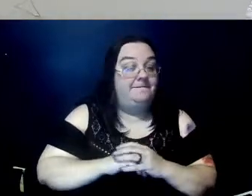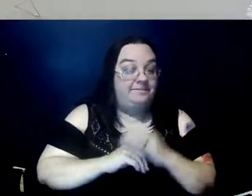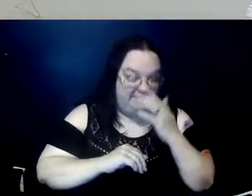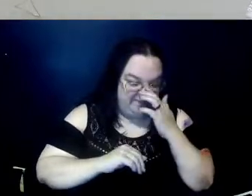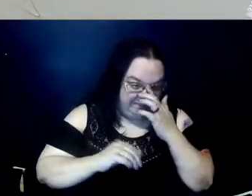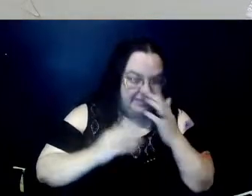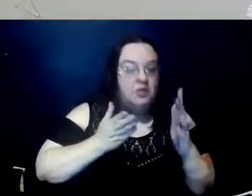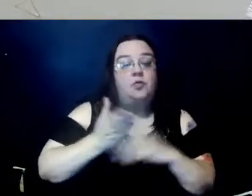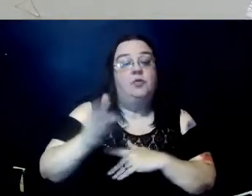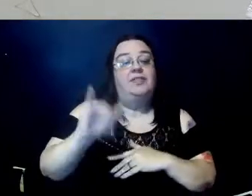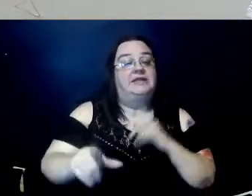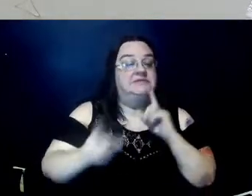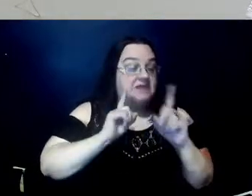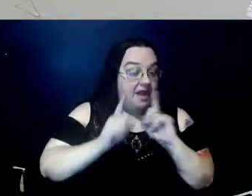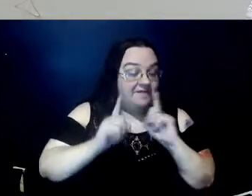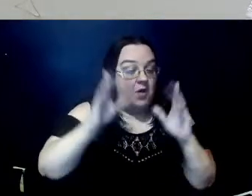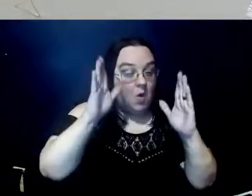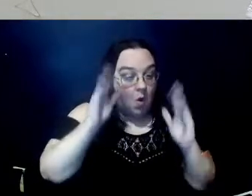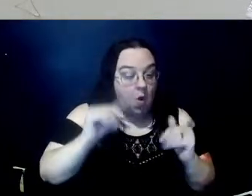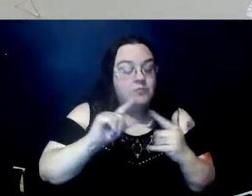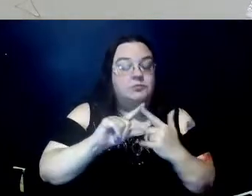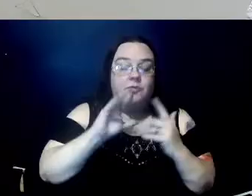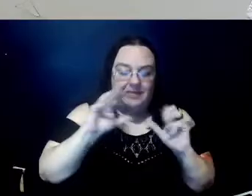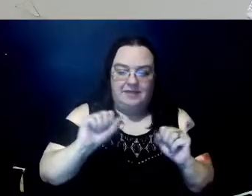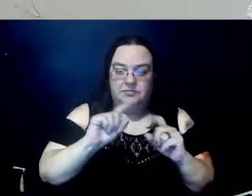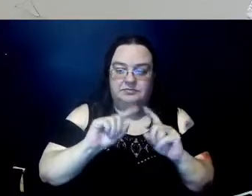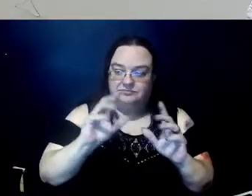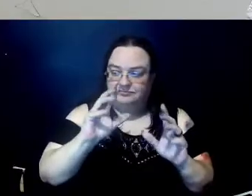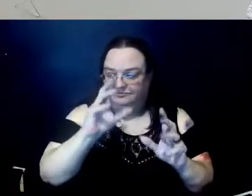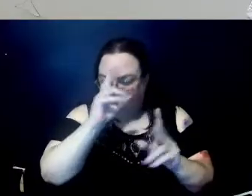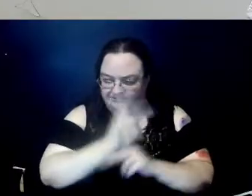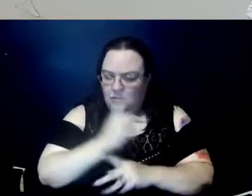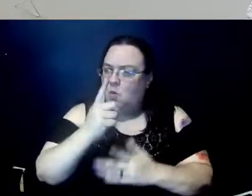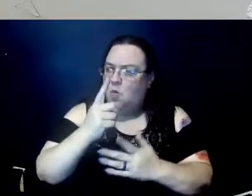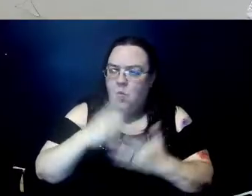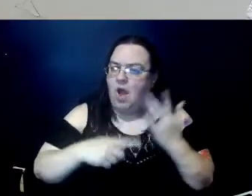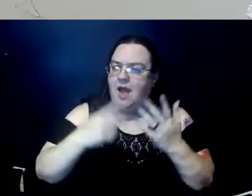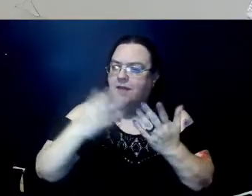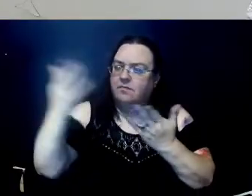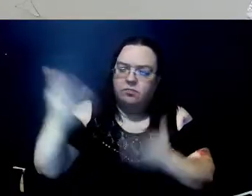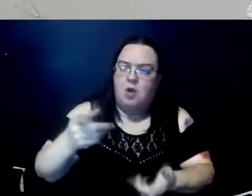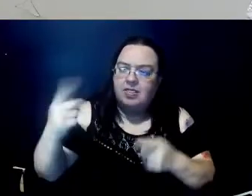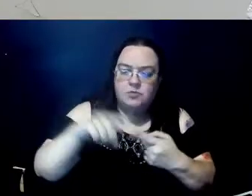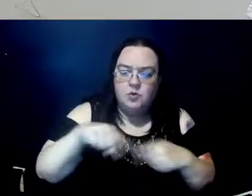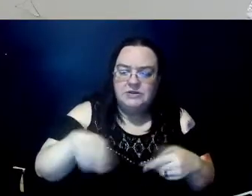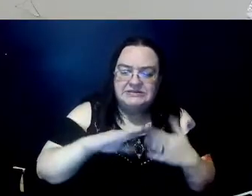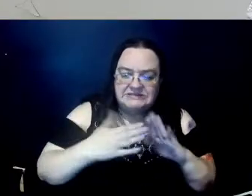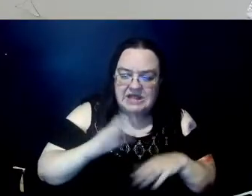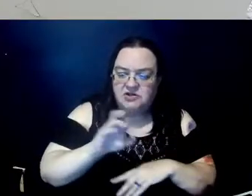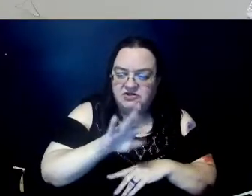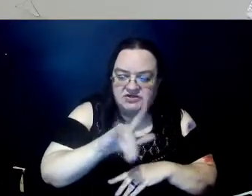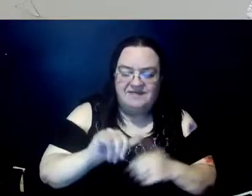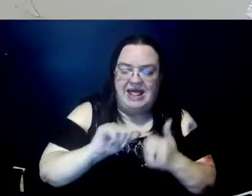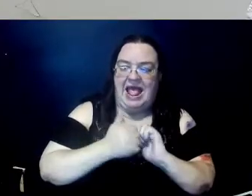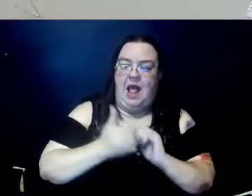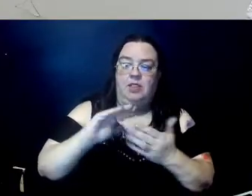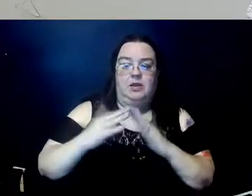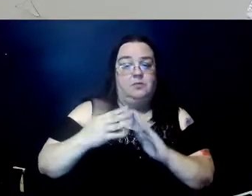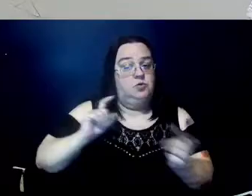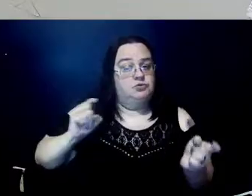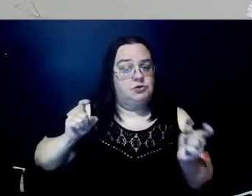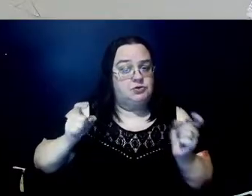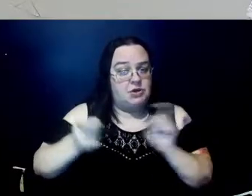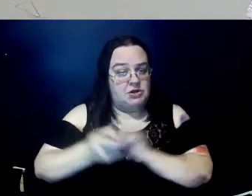Through these conversations, we hope to capture what brought residents to Cheverly, how the community has changed over time, and their reflections on